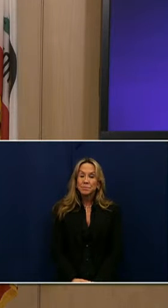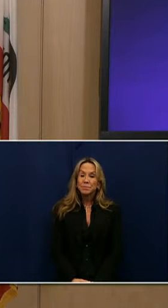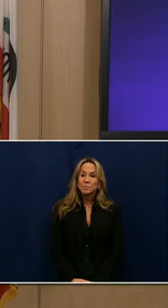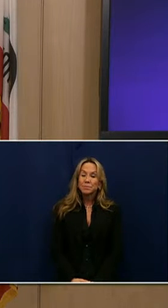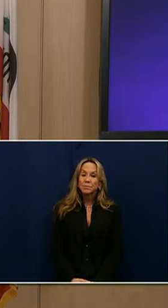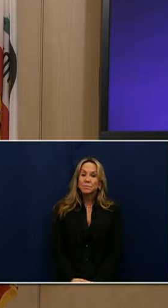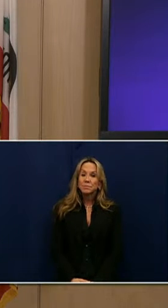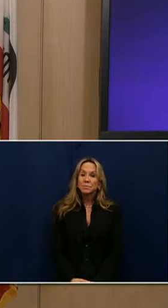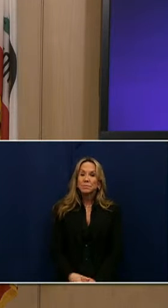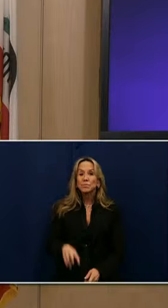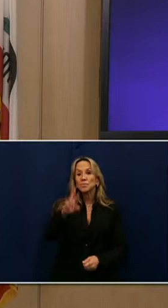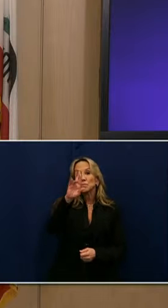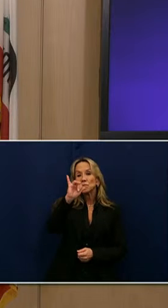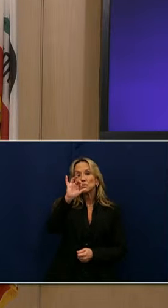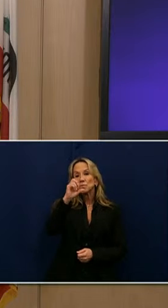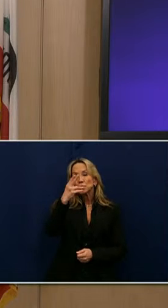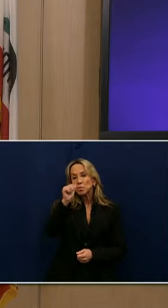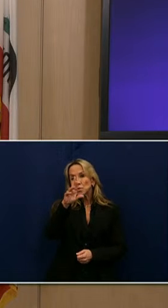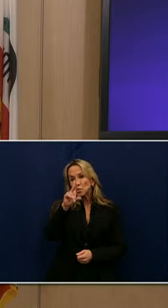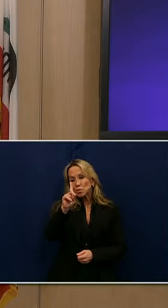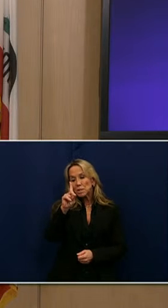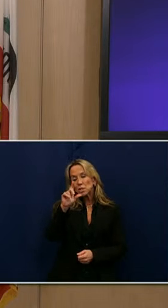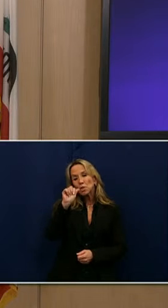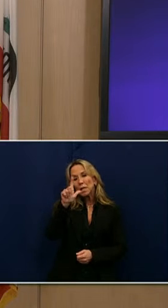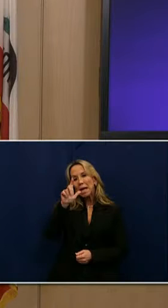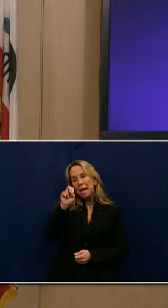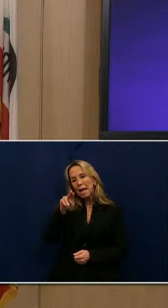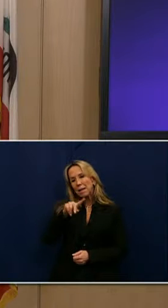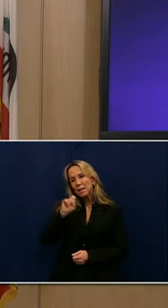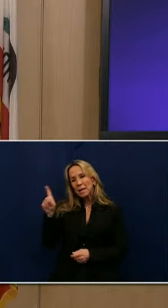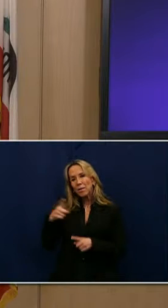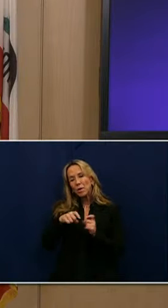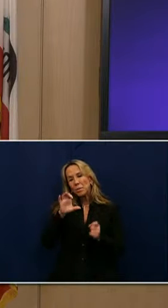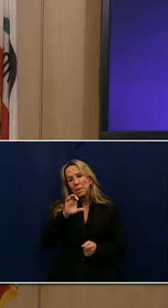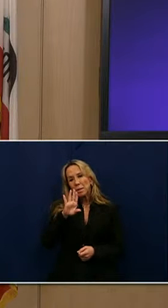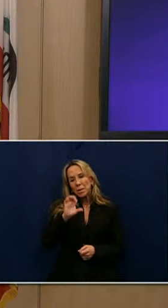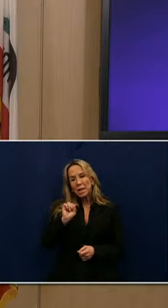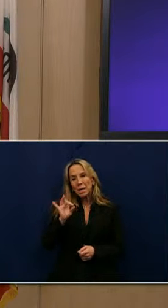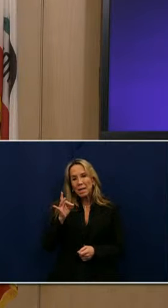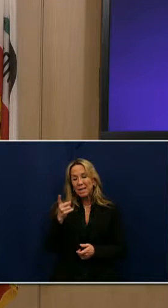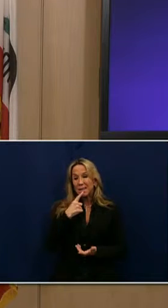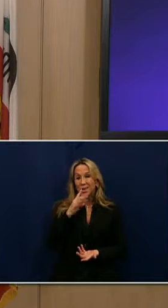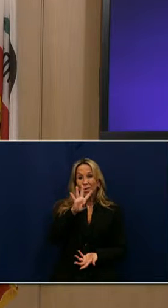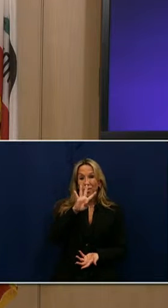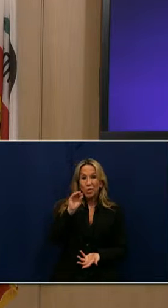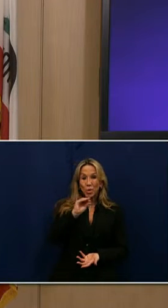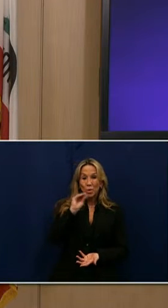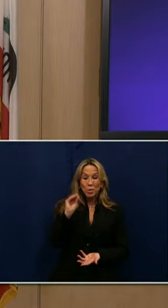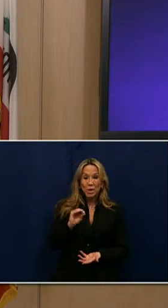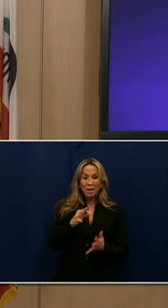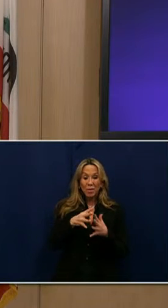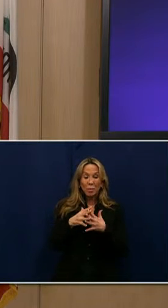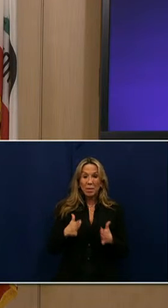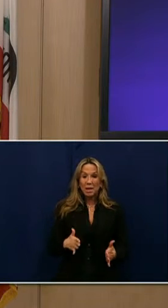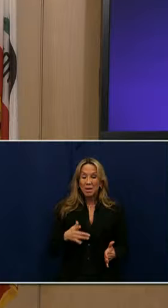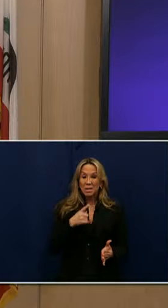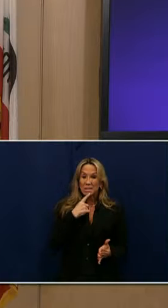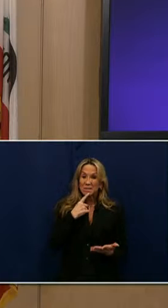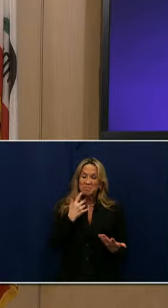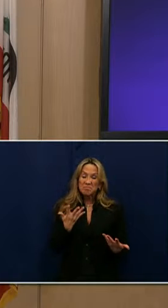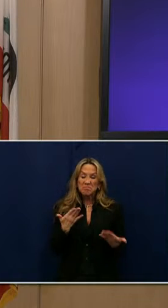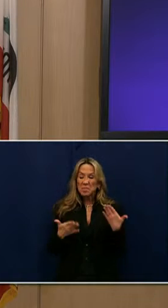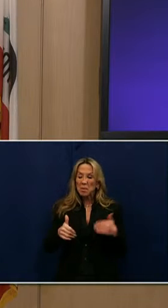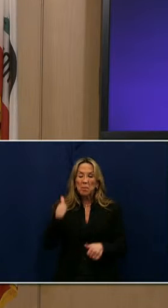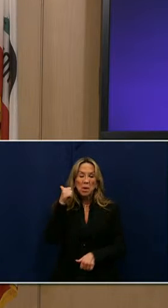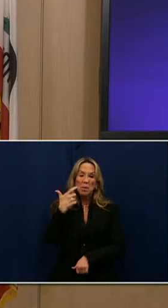Okay, and this question is from Richard Allen at CBS 8. Roughly 40% of Americans at this point say they are unlikely to